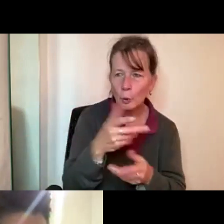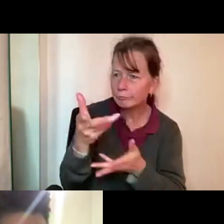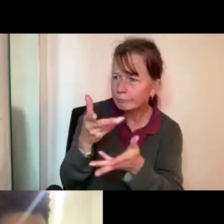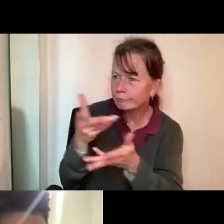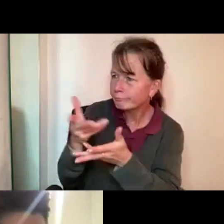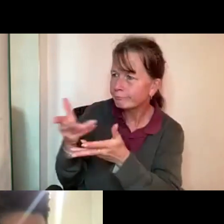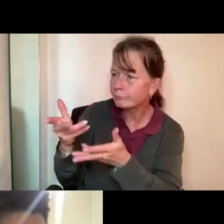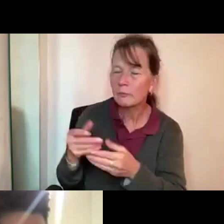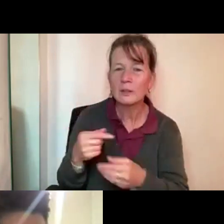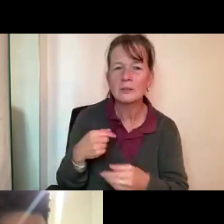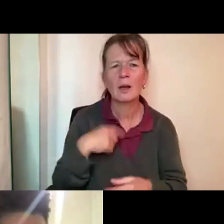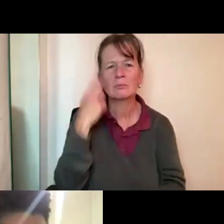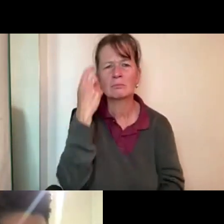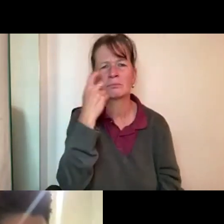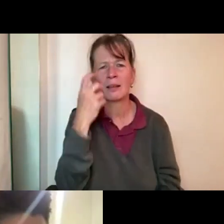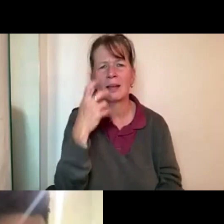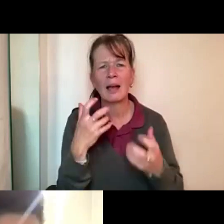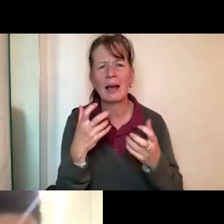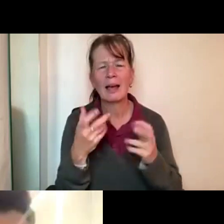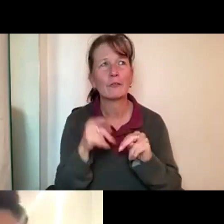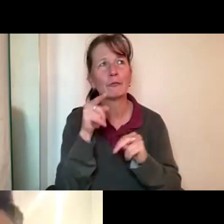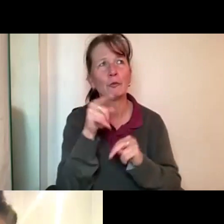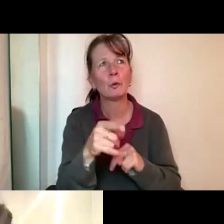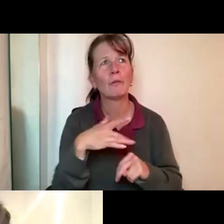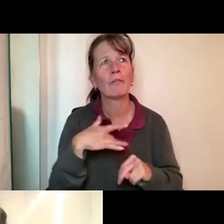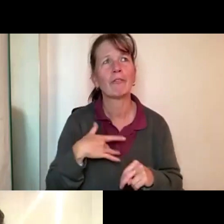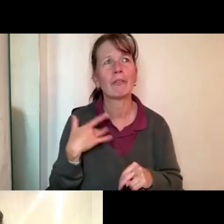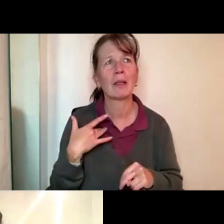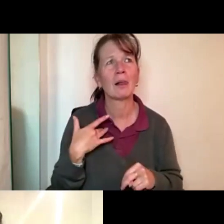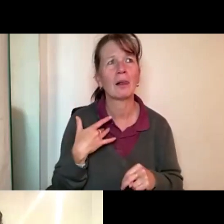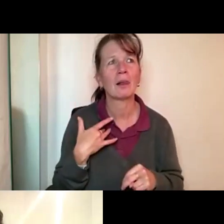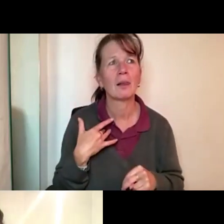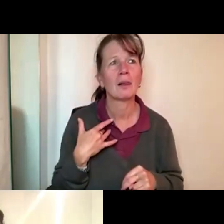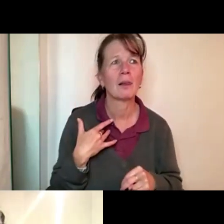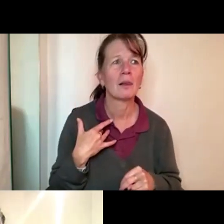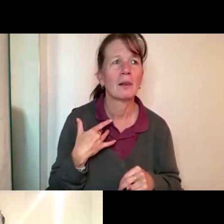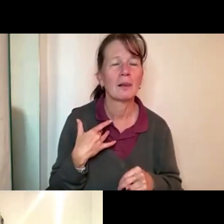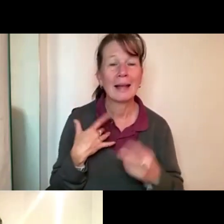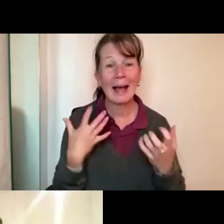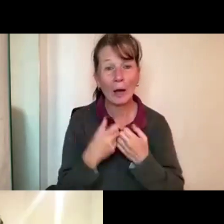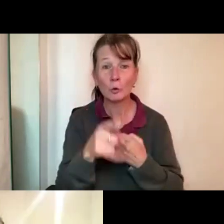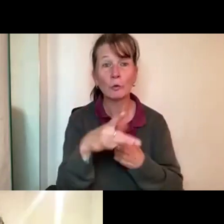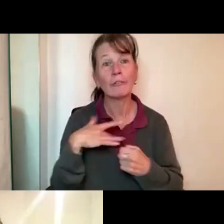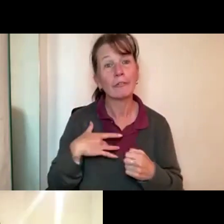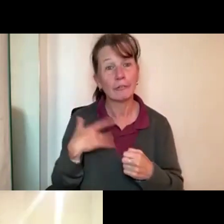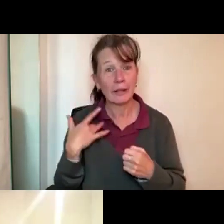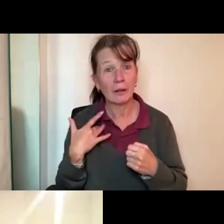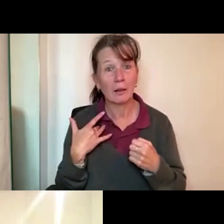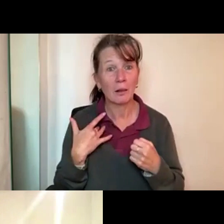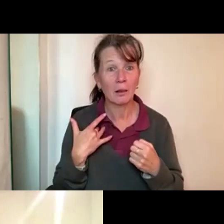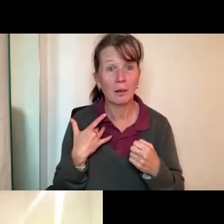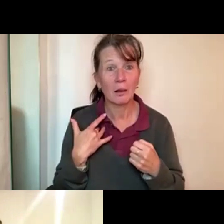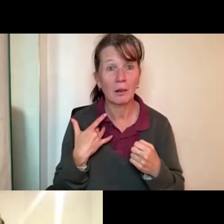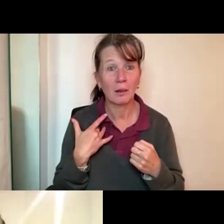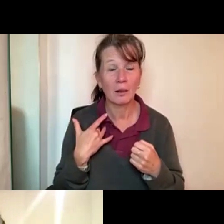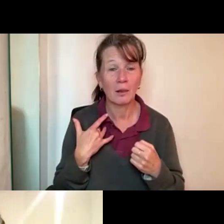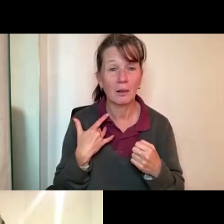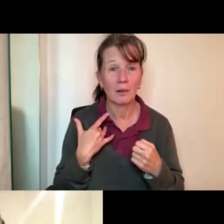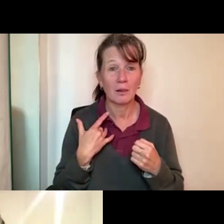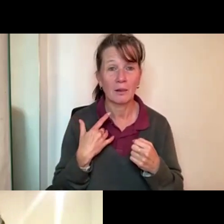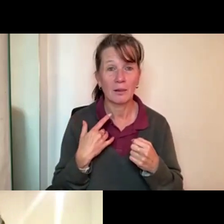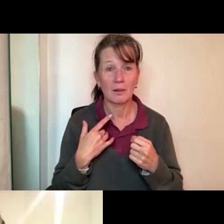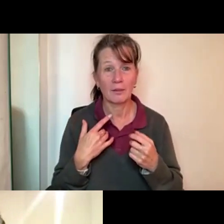and I just wonder if you feel like, how you feel about what you were asked to